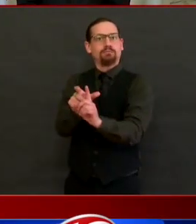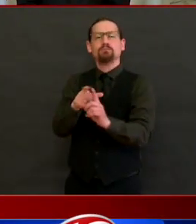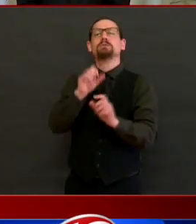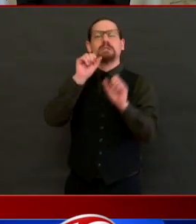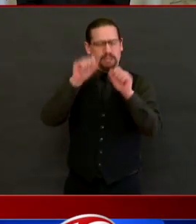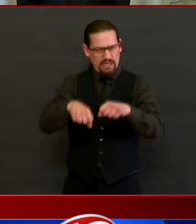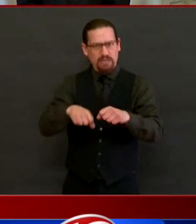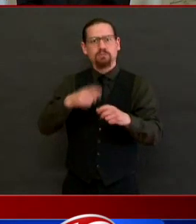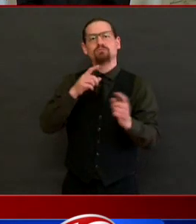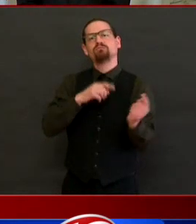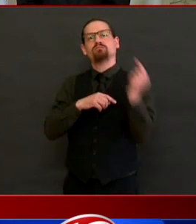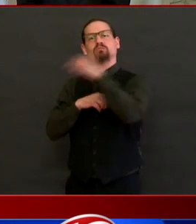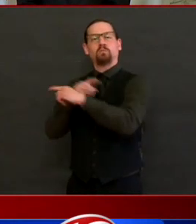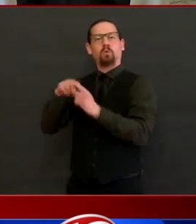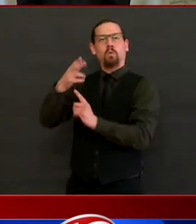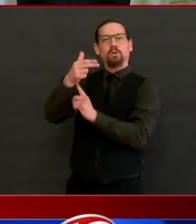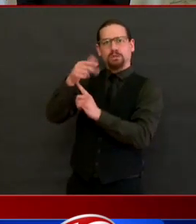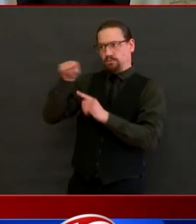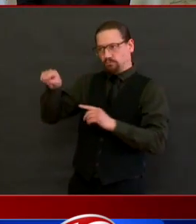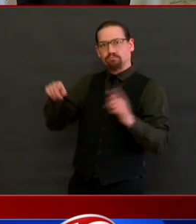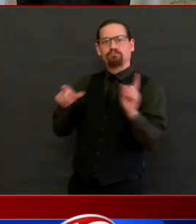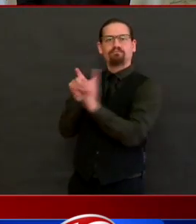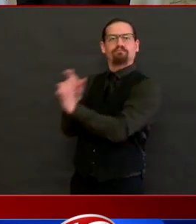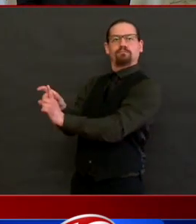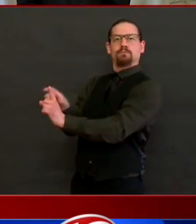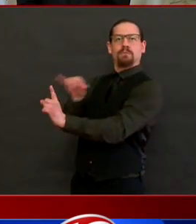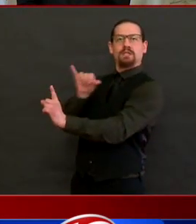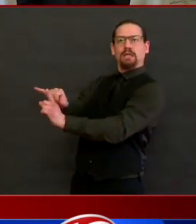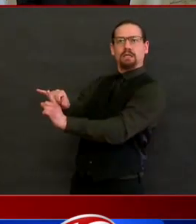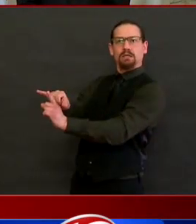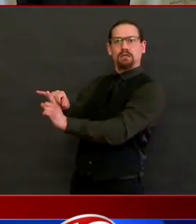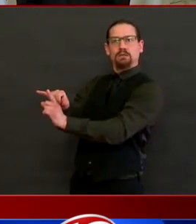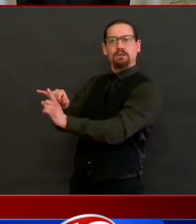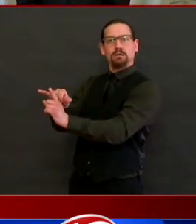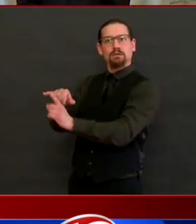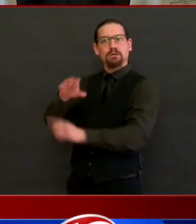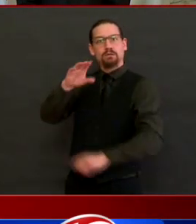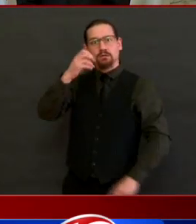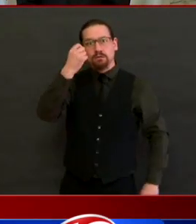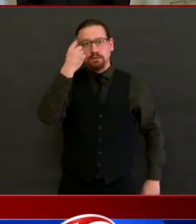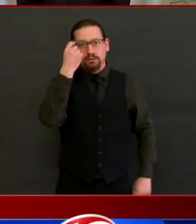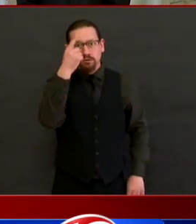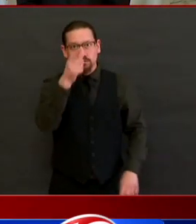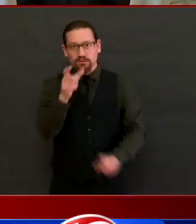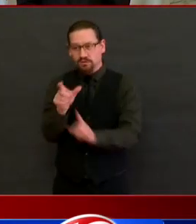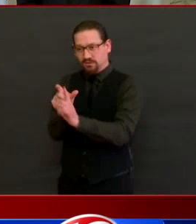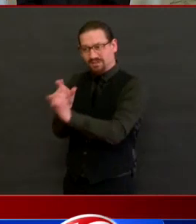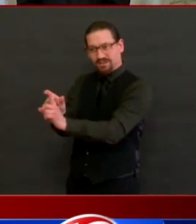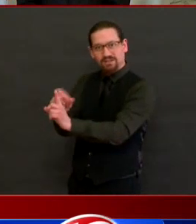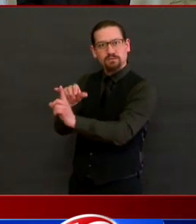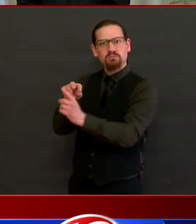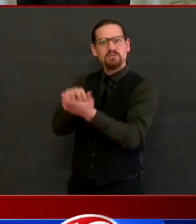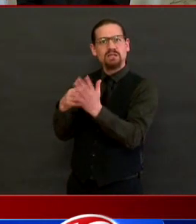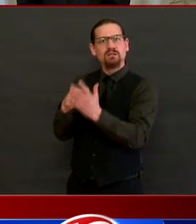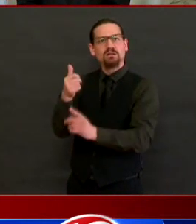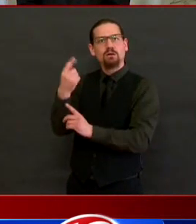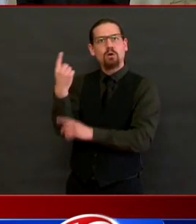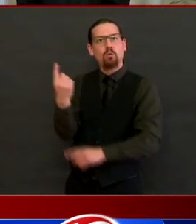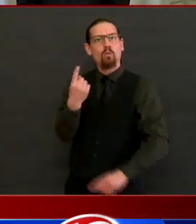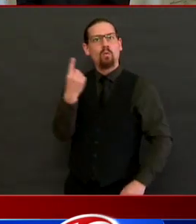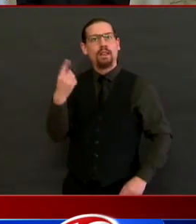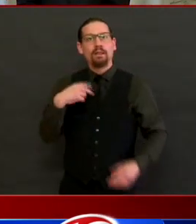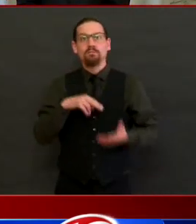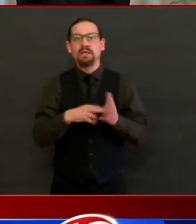also know that being in quarantine can be incredibly lonely. You know, sitting at home or in a hotel alone for weeks on end,